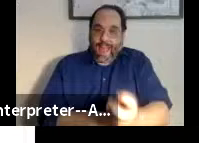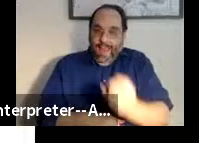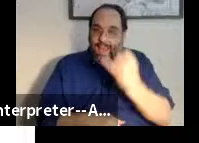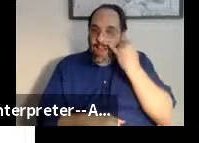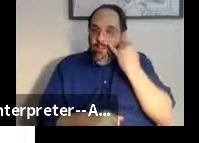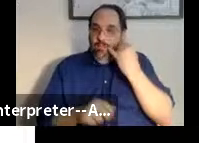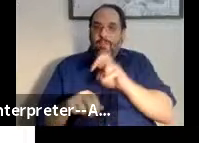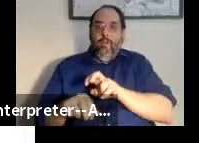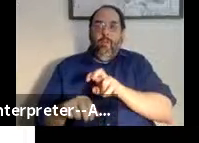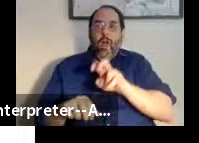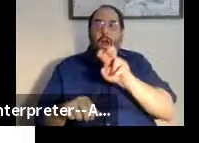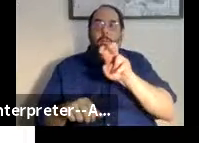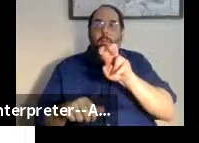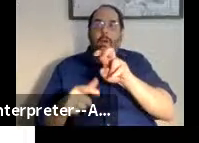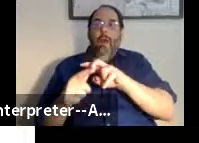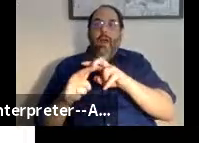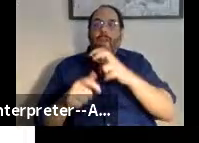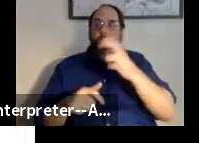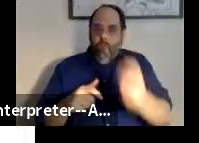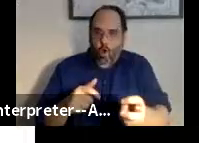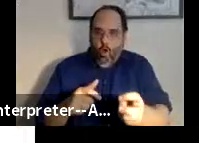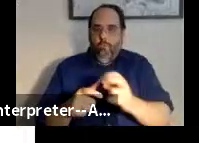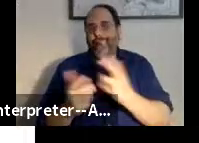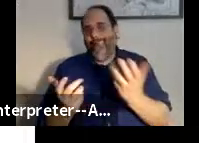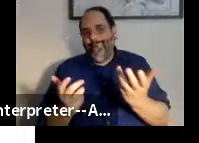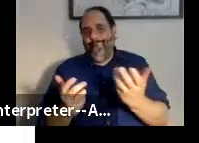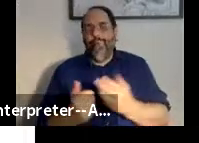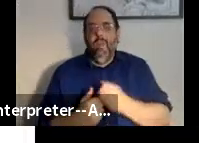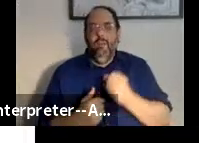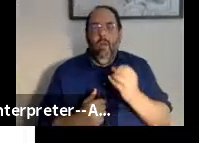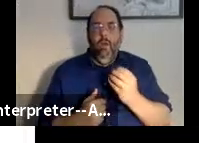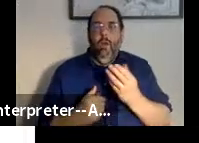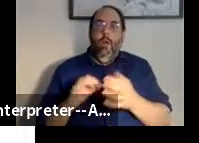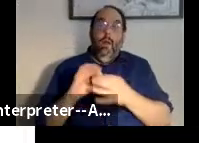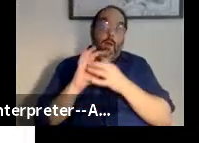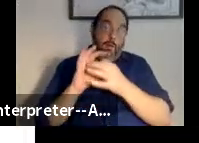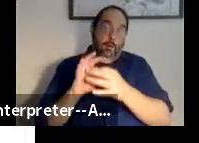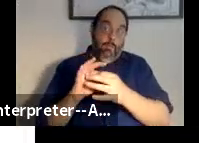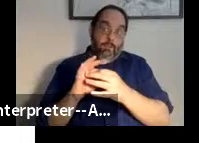from or exiting this play equipment. So based